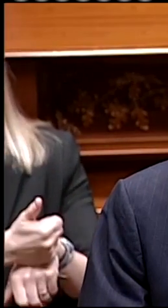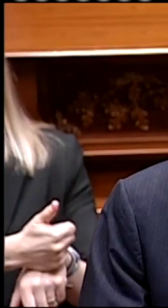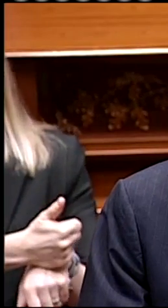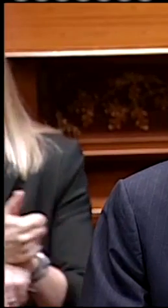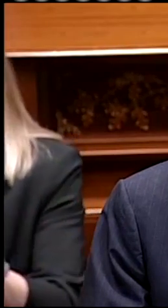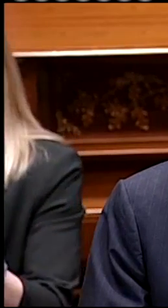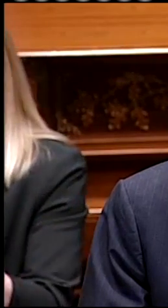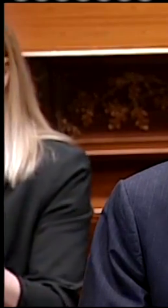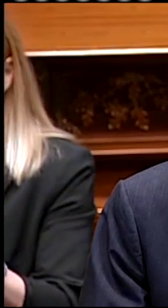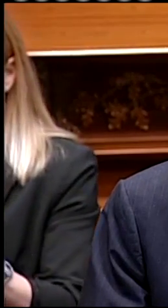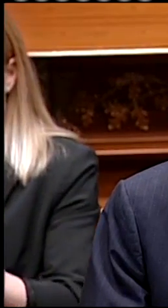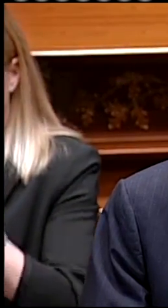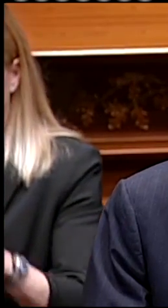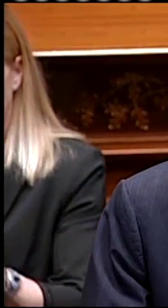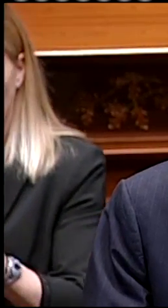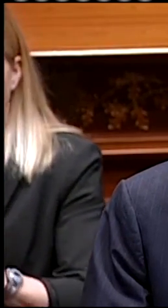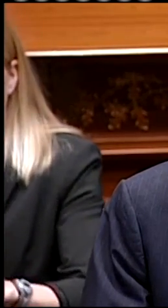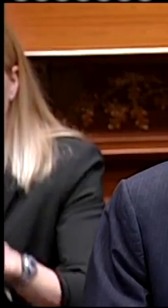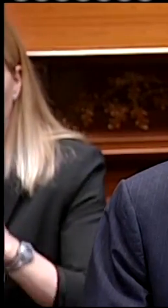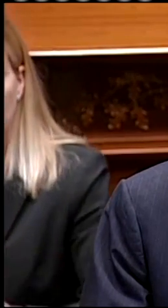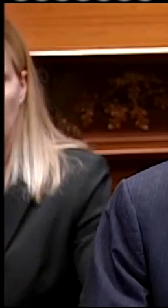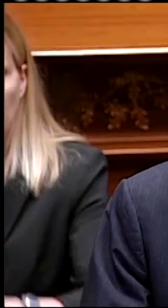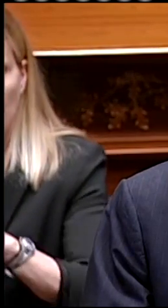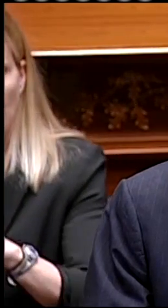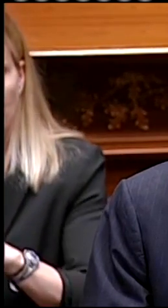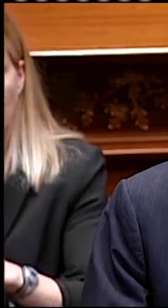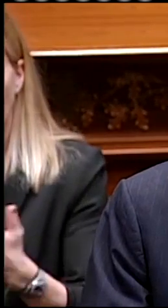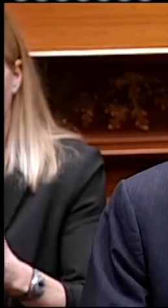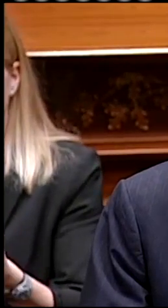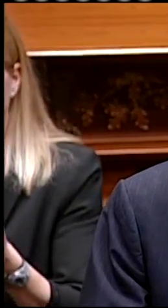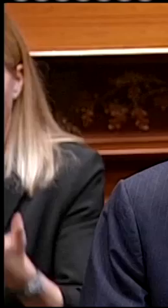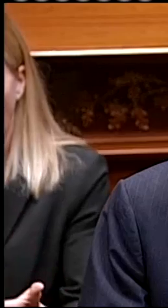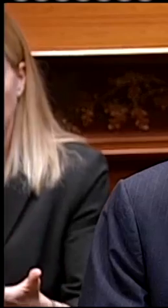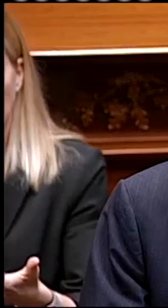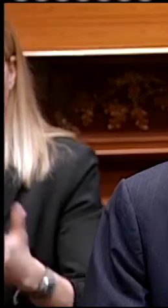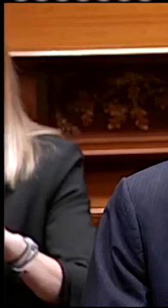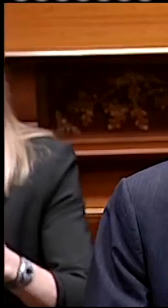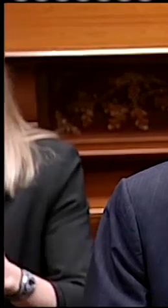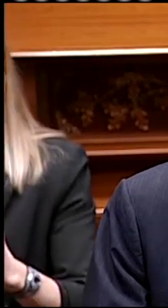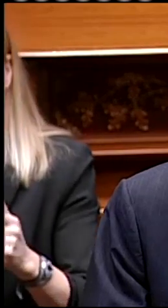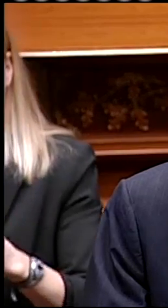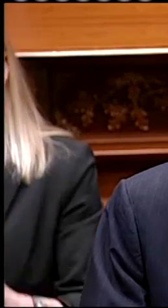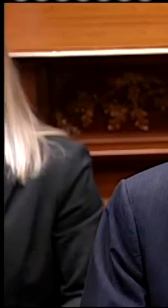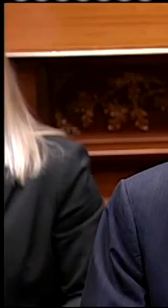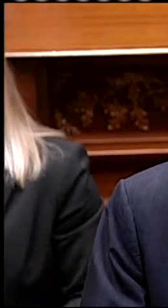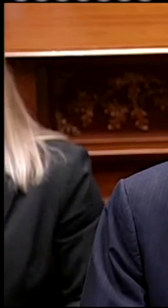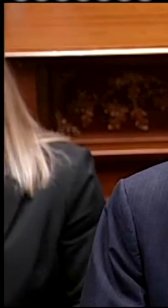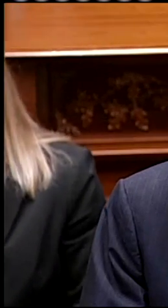also decades of hidden barriers that have caused their communities to suffer.